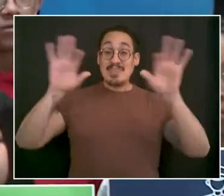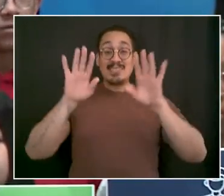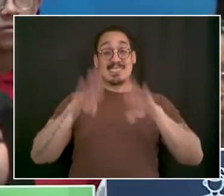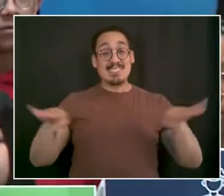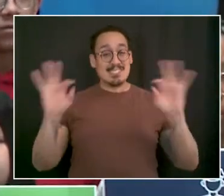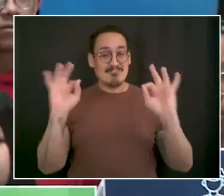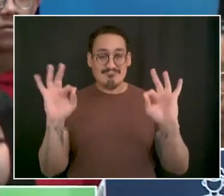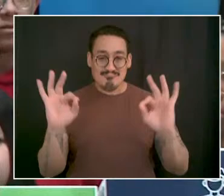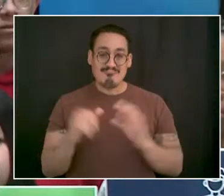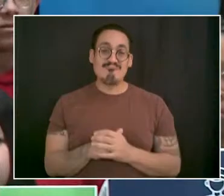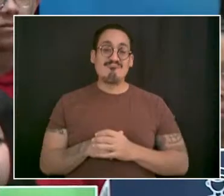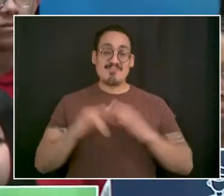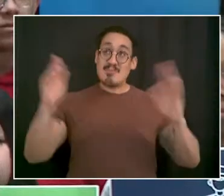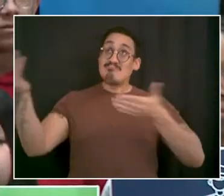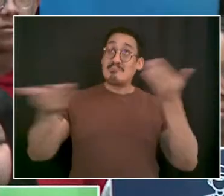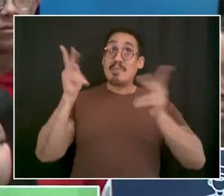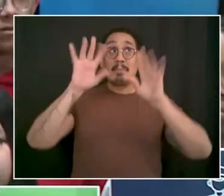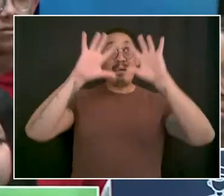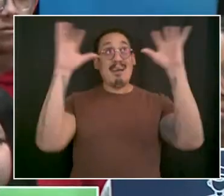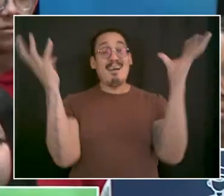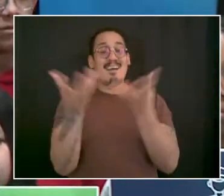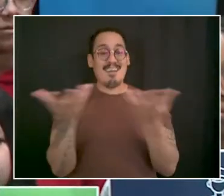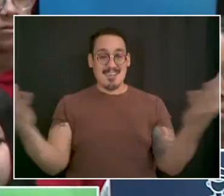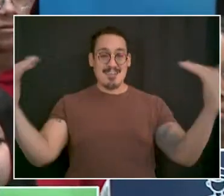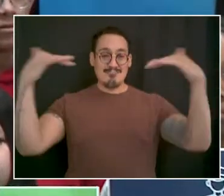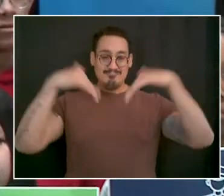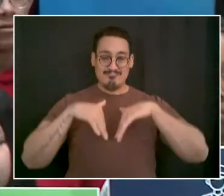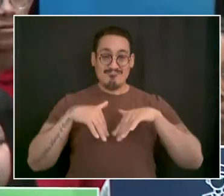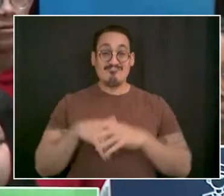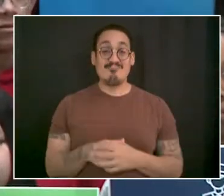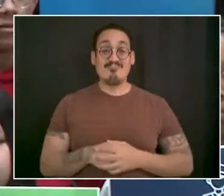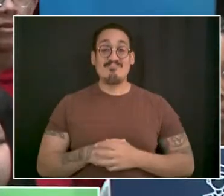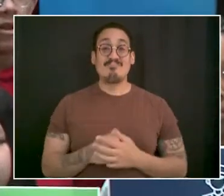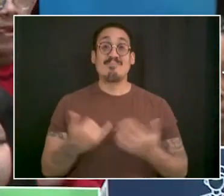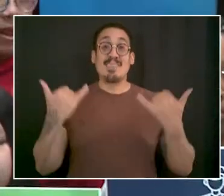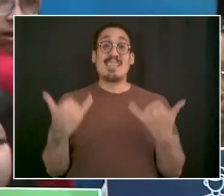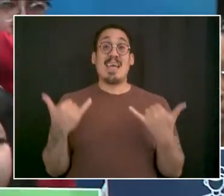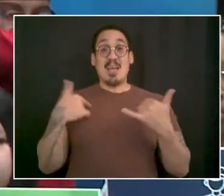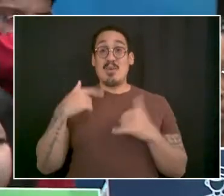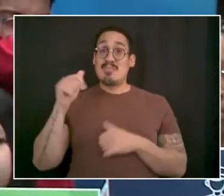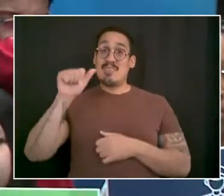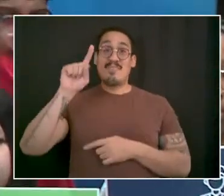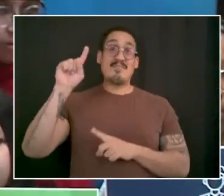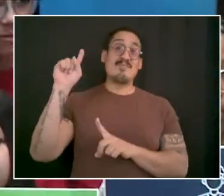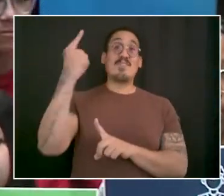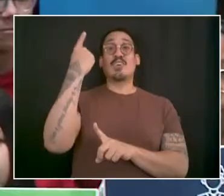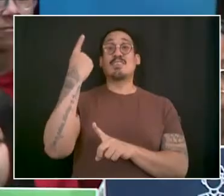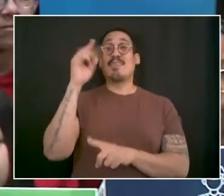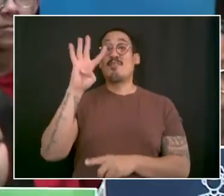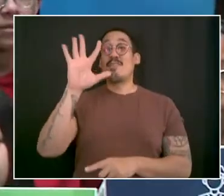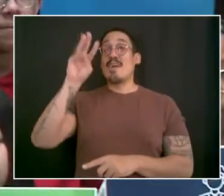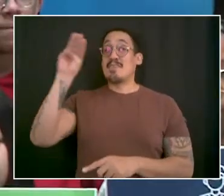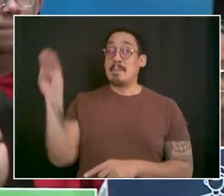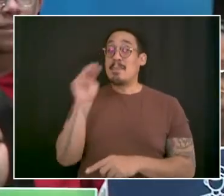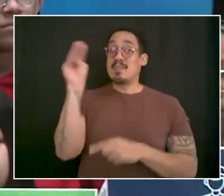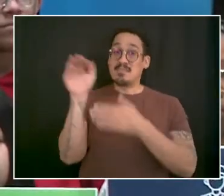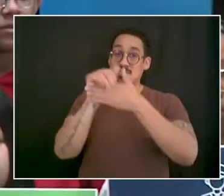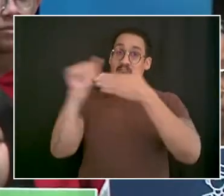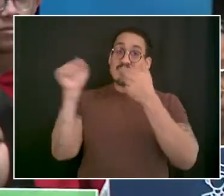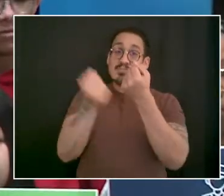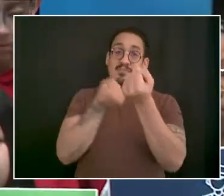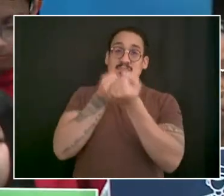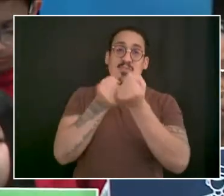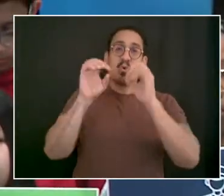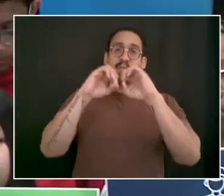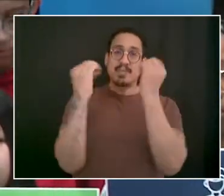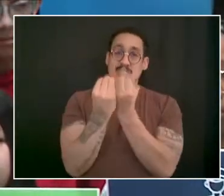the globe. Now, and yet another first, we're investing $45 million of support for organizations that enrich